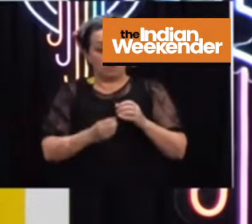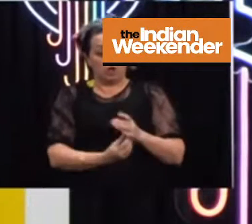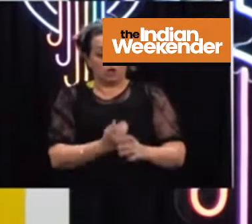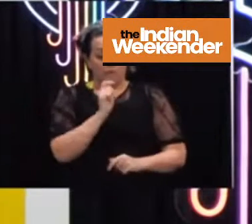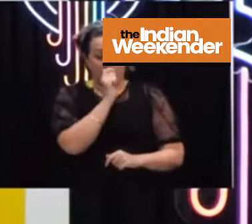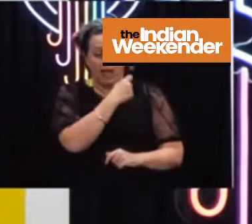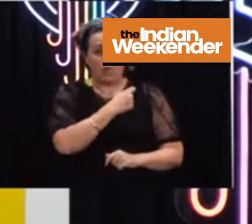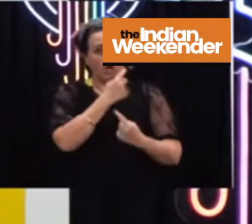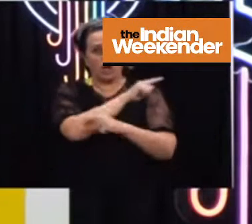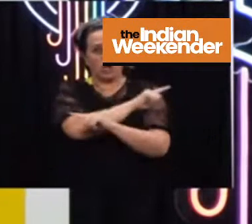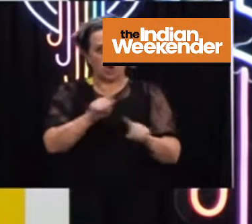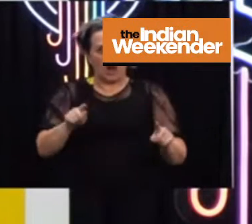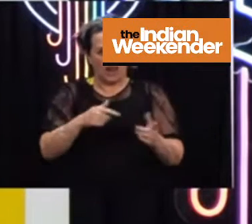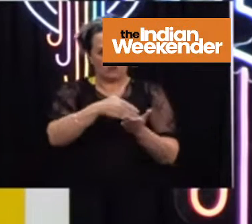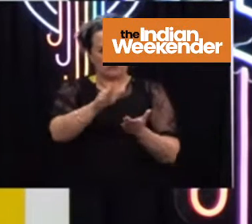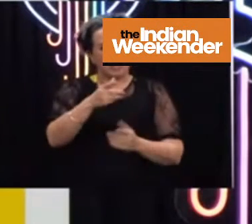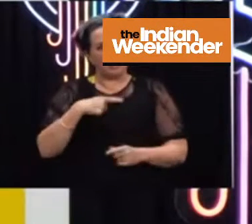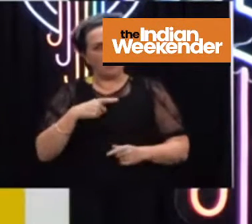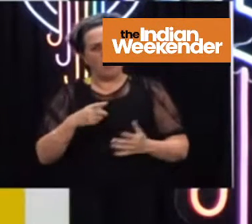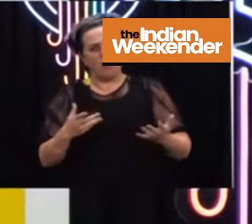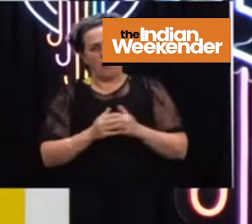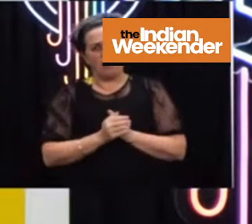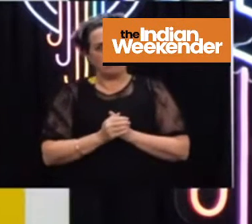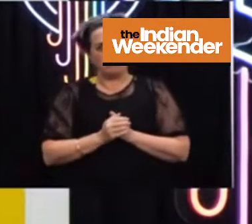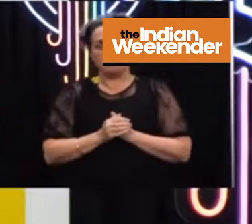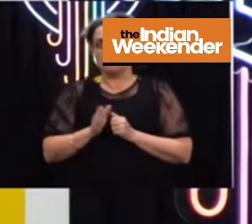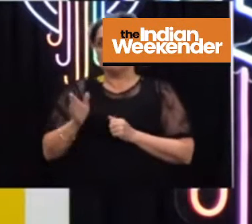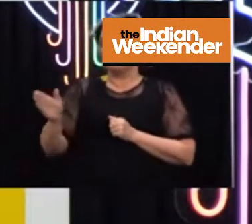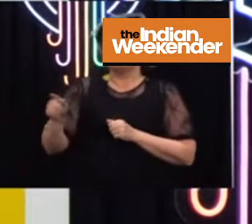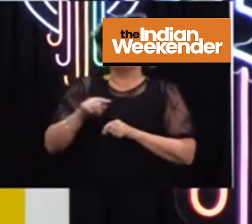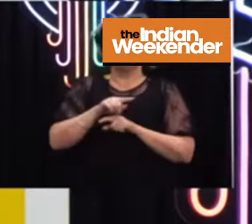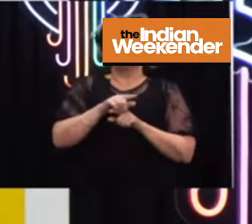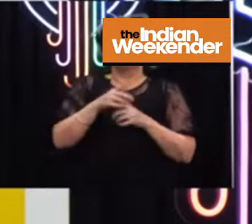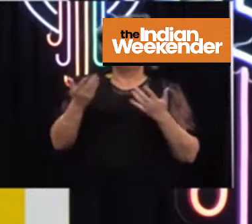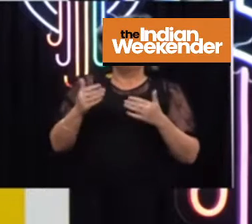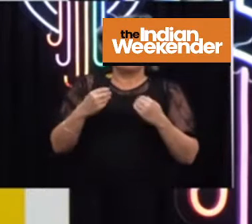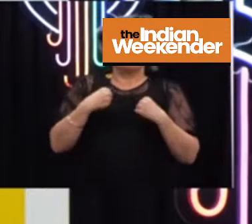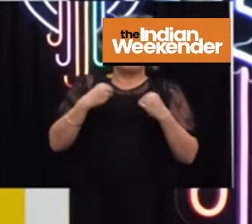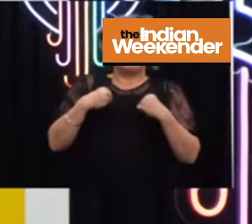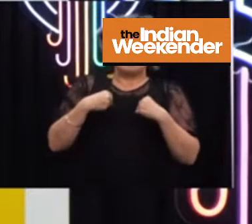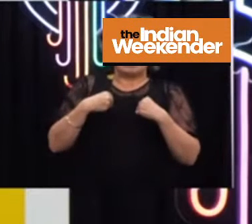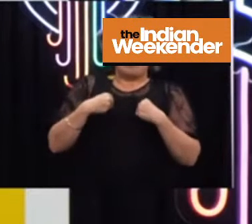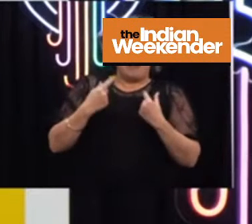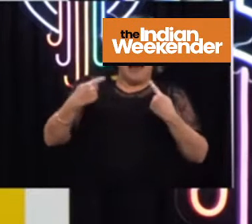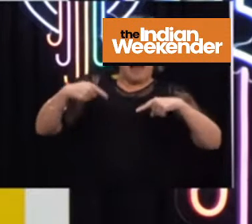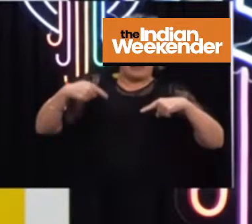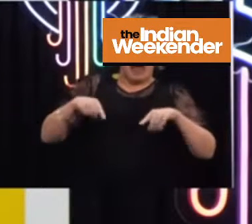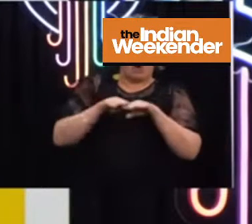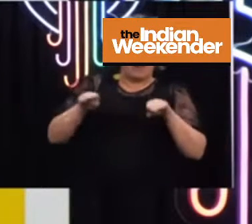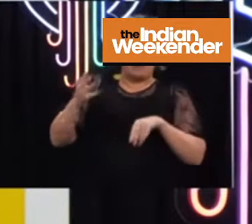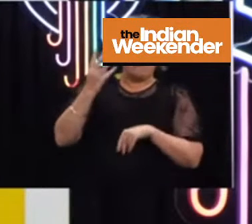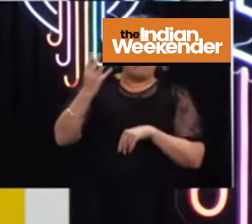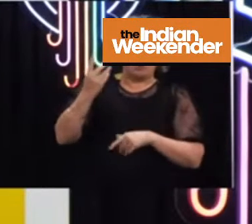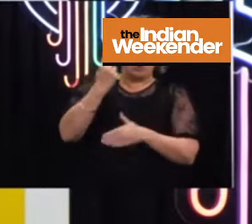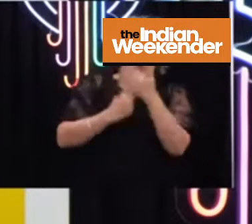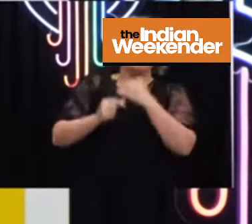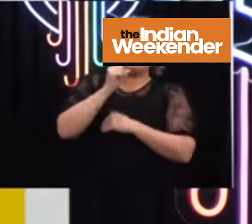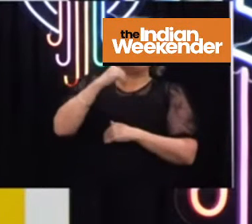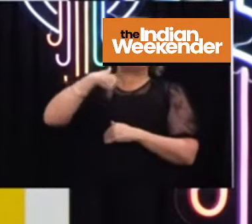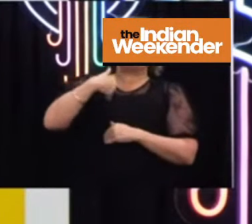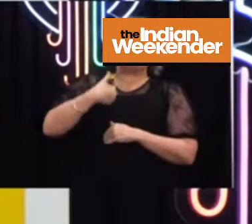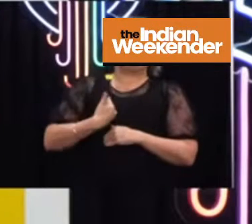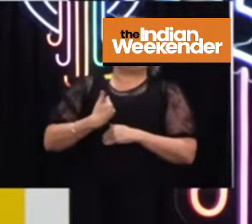So the people that are operating at level 4, of course, are those that are determined that we need in order for New Zealanders